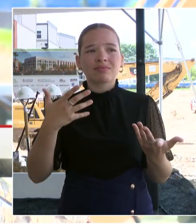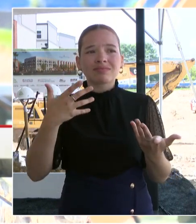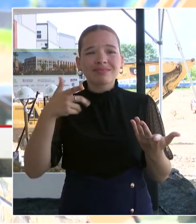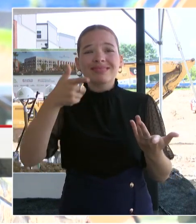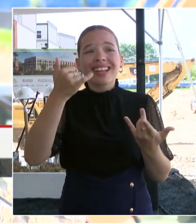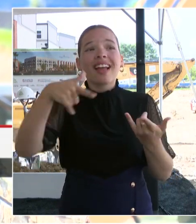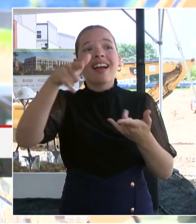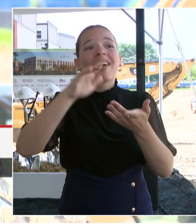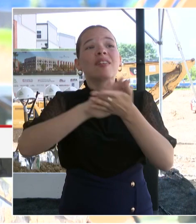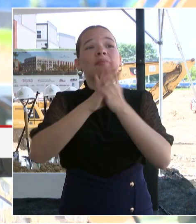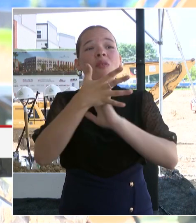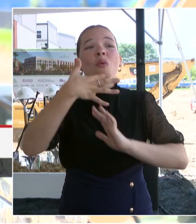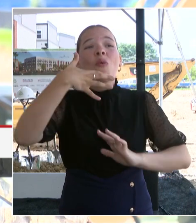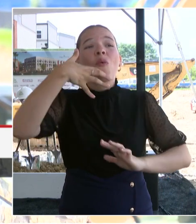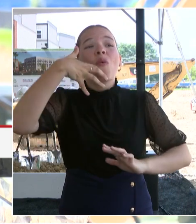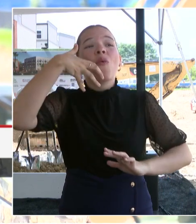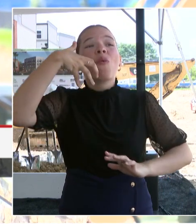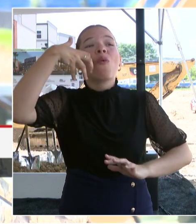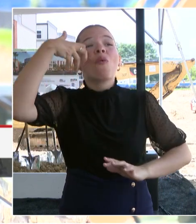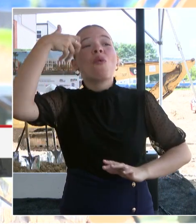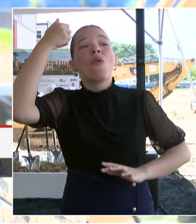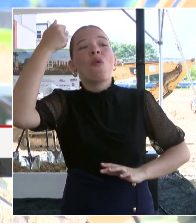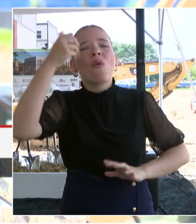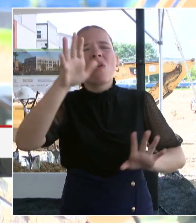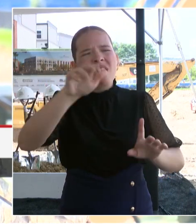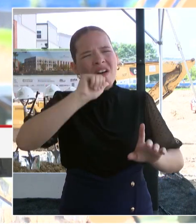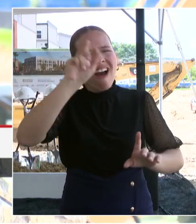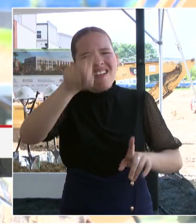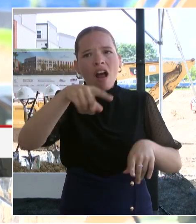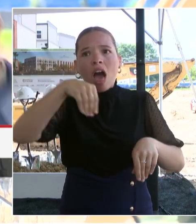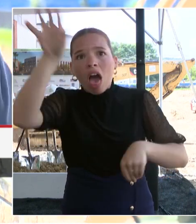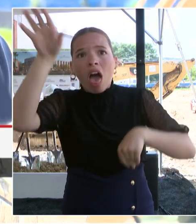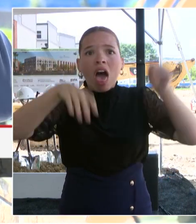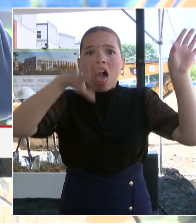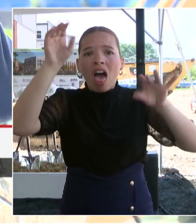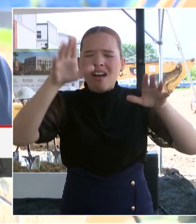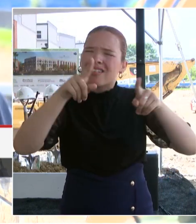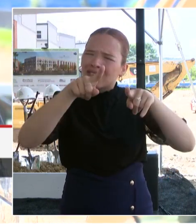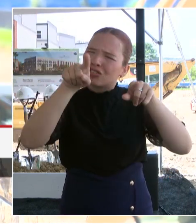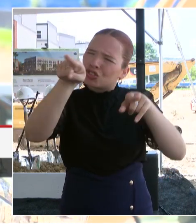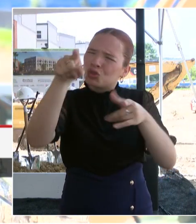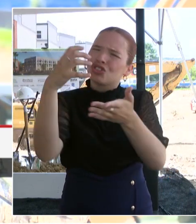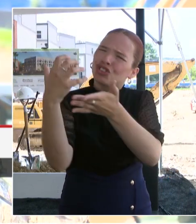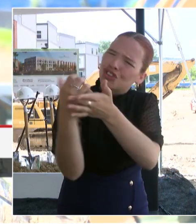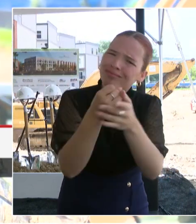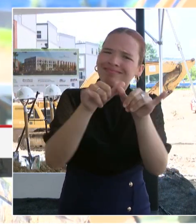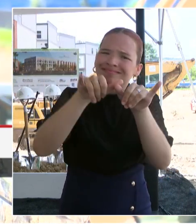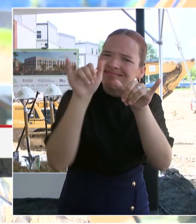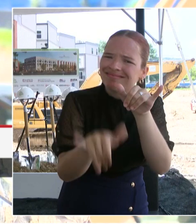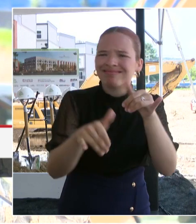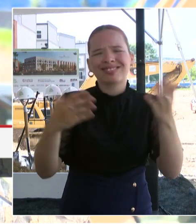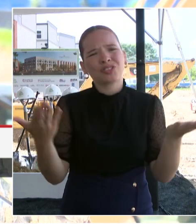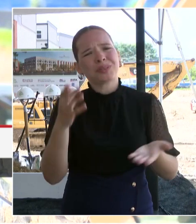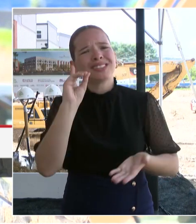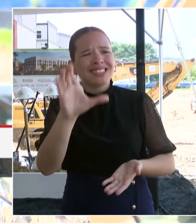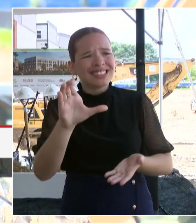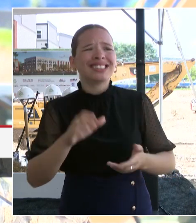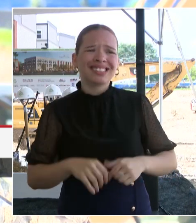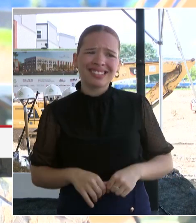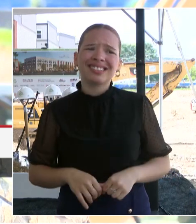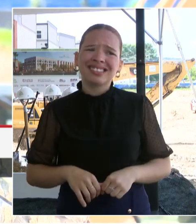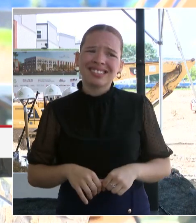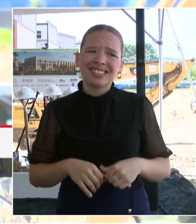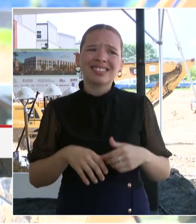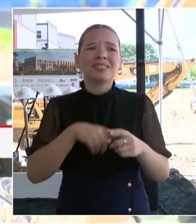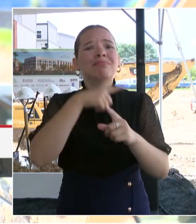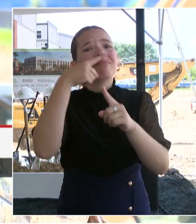in the district. That is what our seniors deserve. It is especially great that we will have this incredible resource